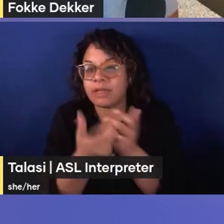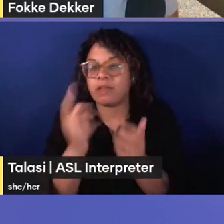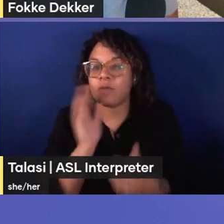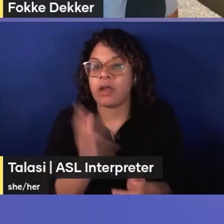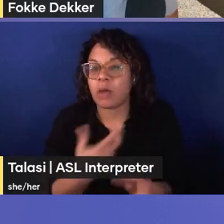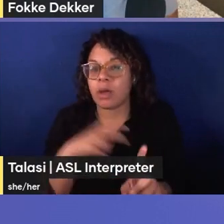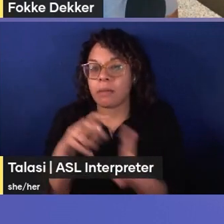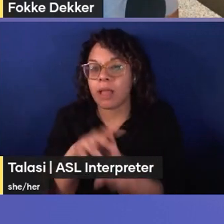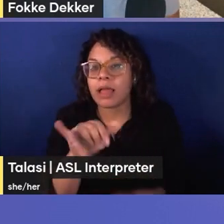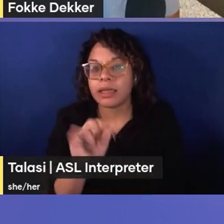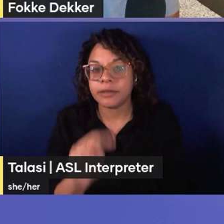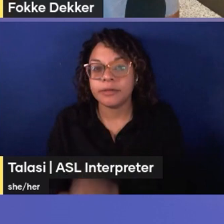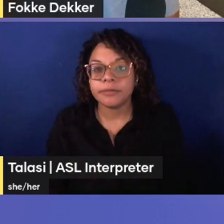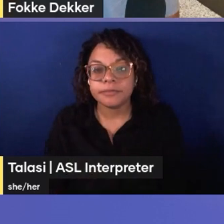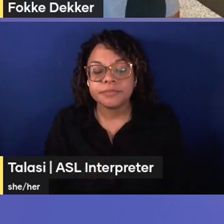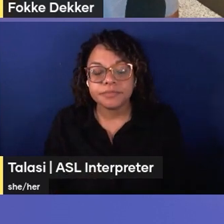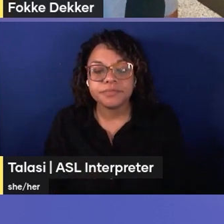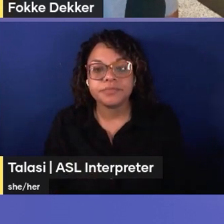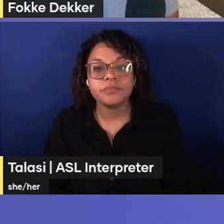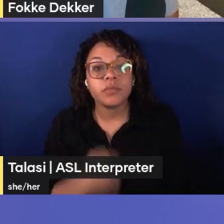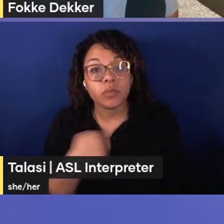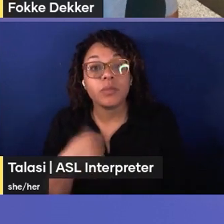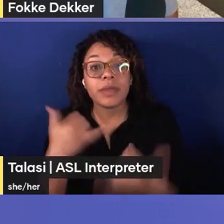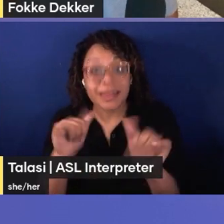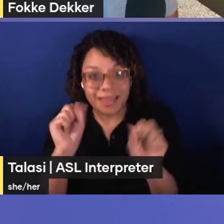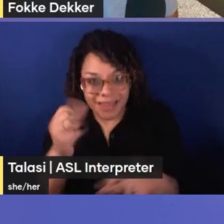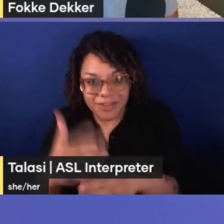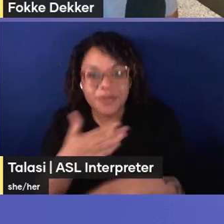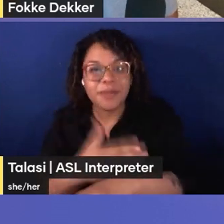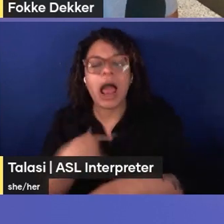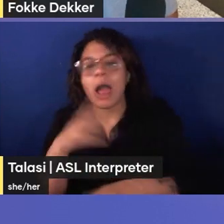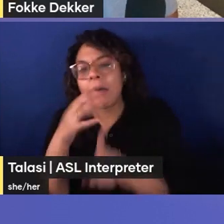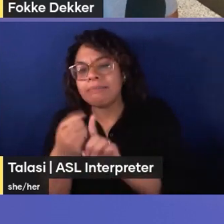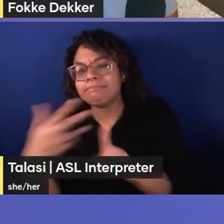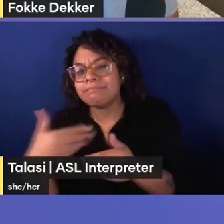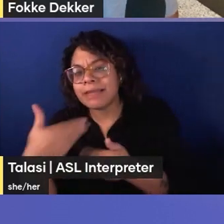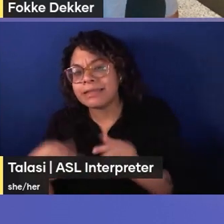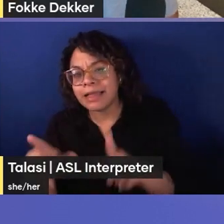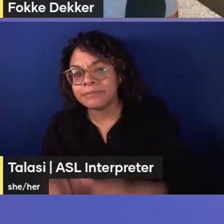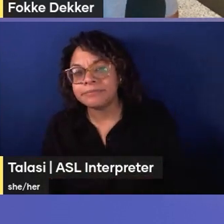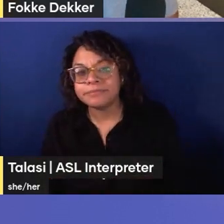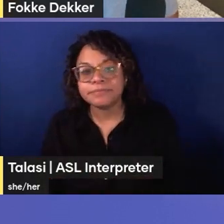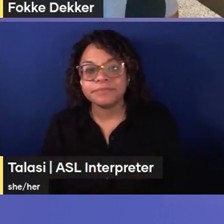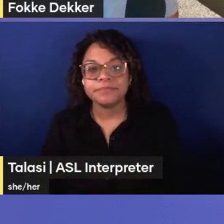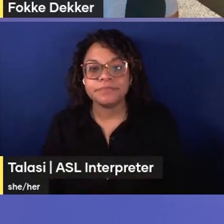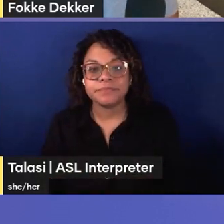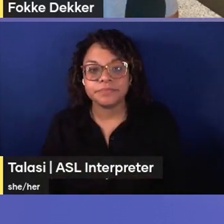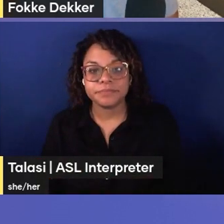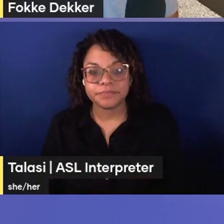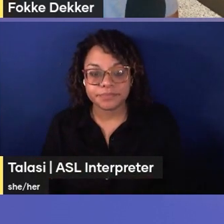either. So we can still do better, and we'll talk more about that on the next slide.